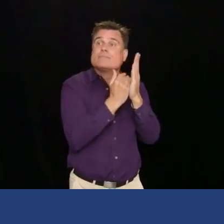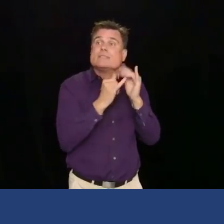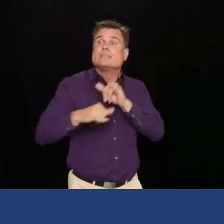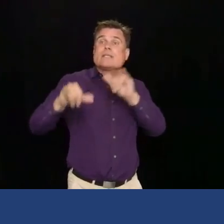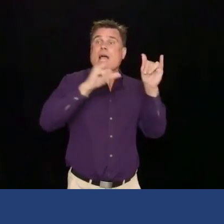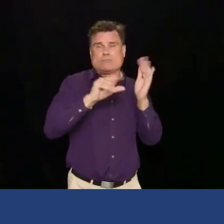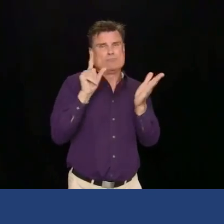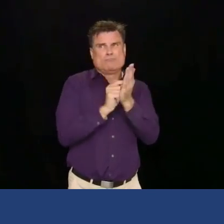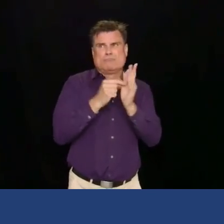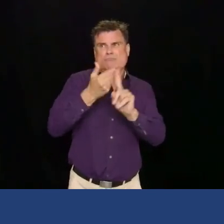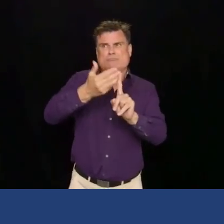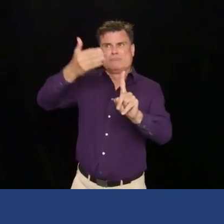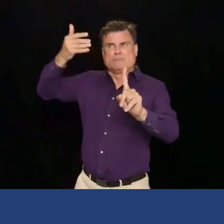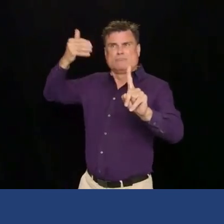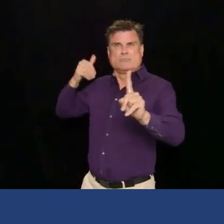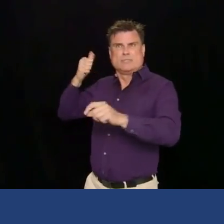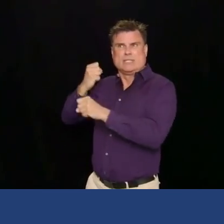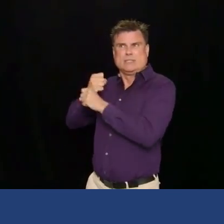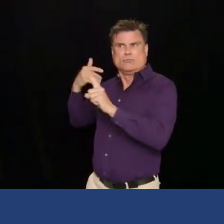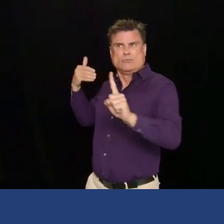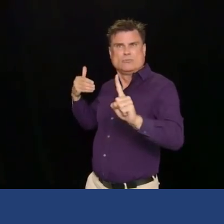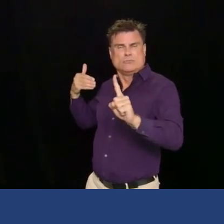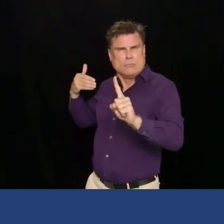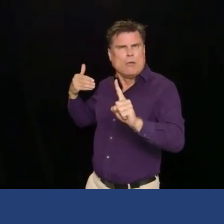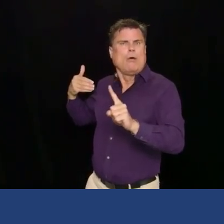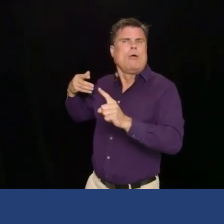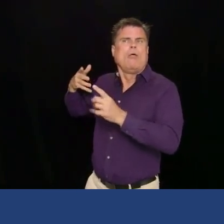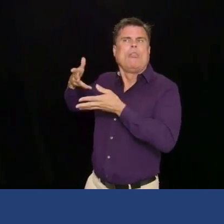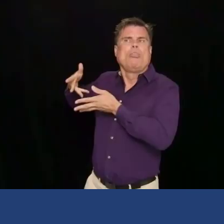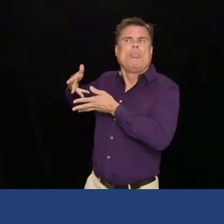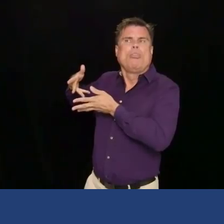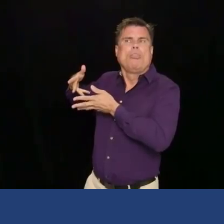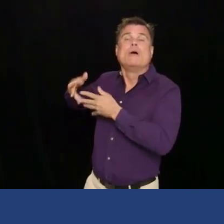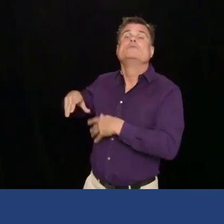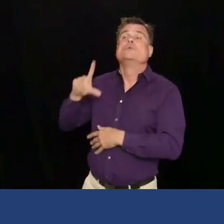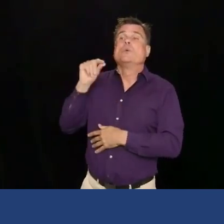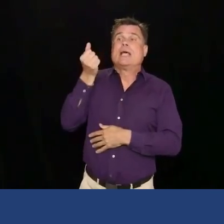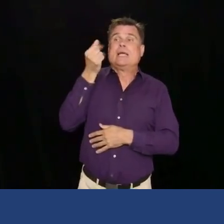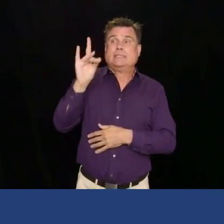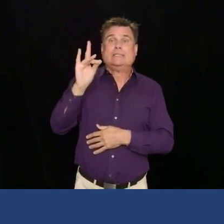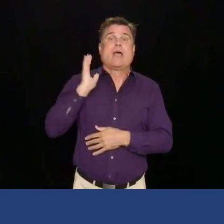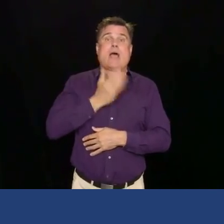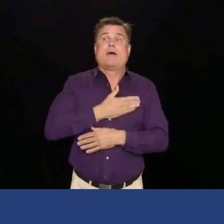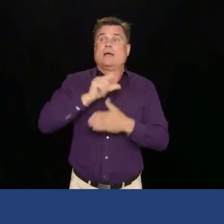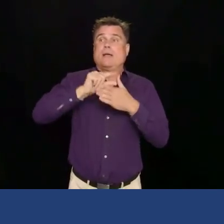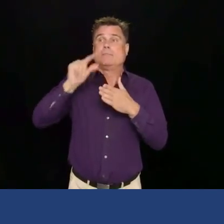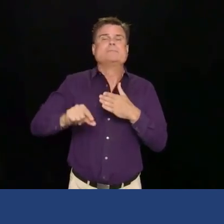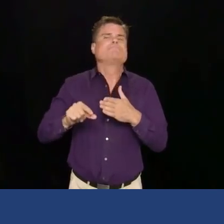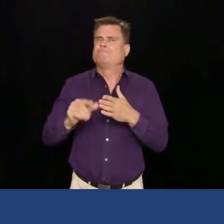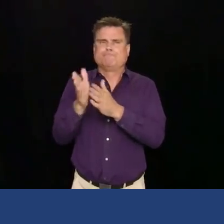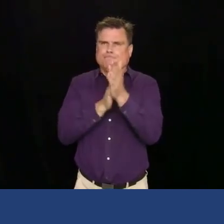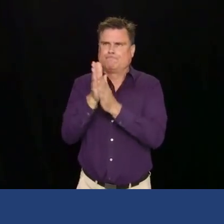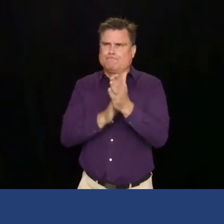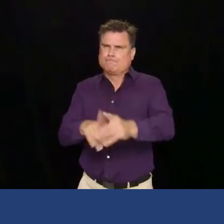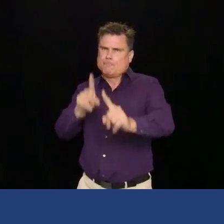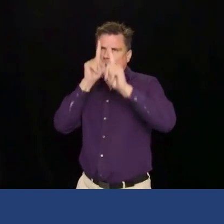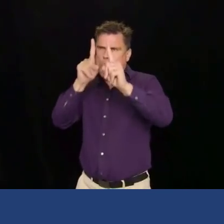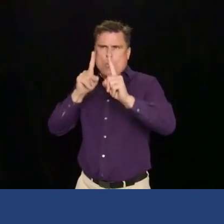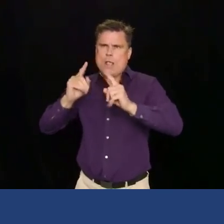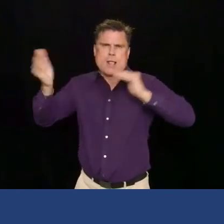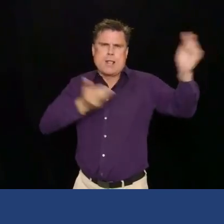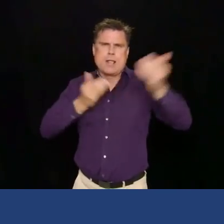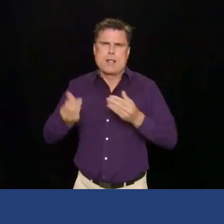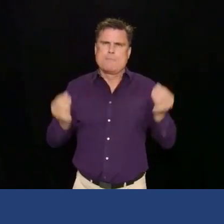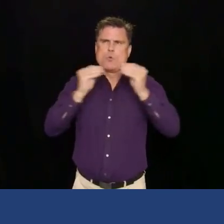over a decade and was never achieved. In 2018, we set the goal to increase staffing levels in long-term care homes